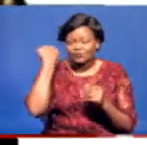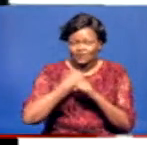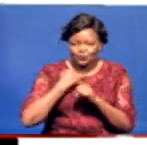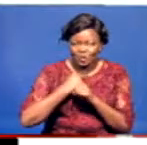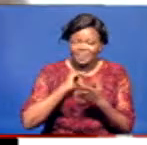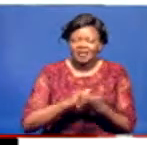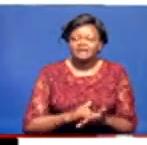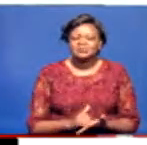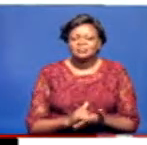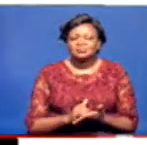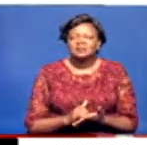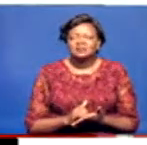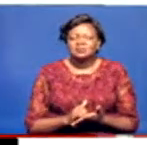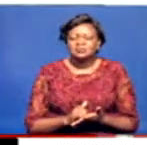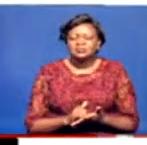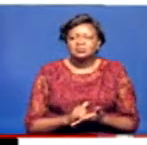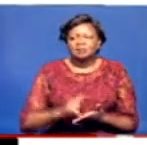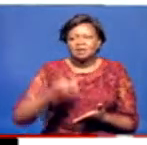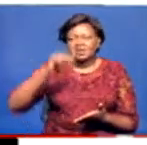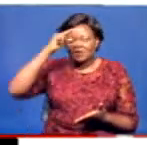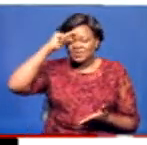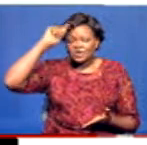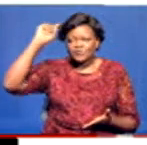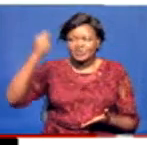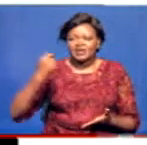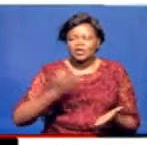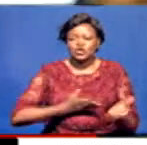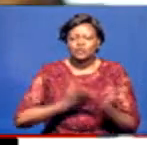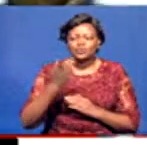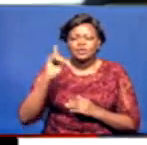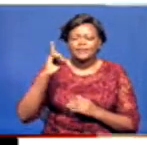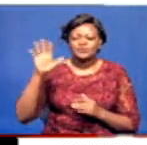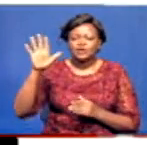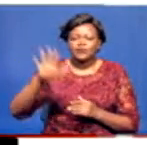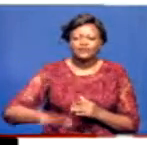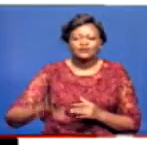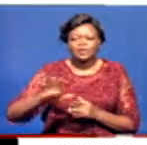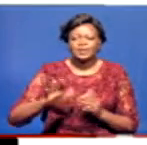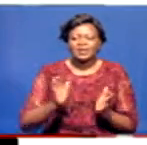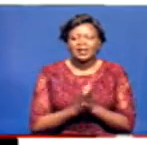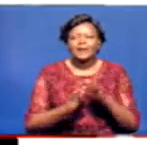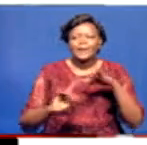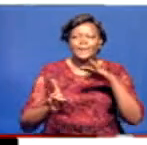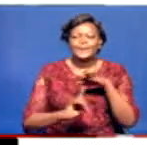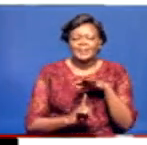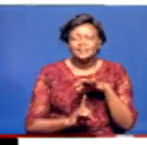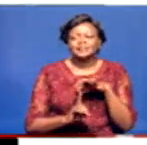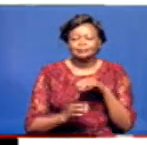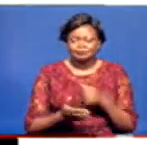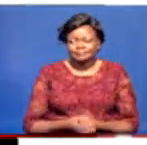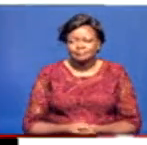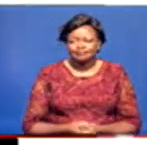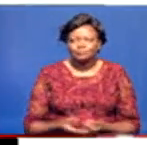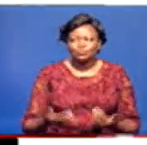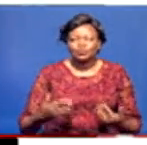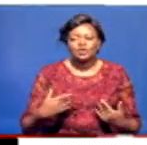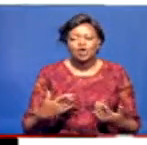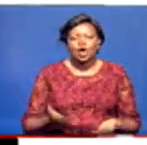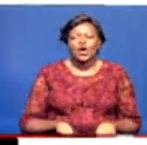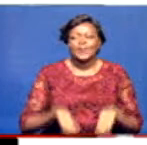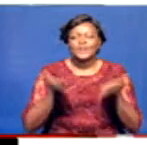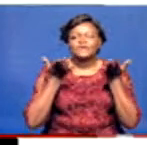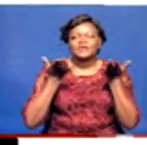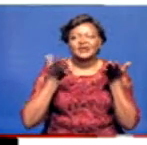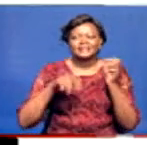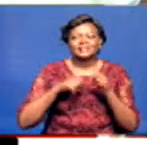that the government of Kenya, through the Ministry of Environment and many stakeholders, we are now moving, we are